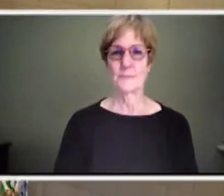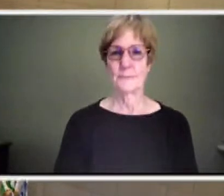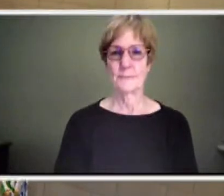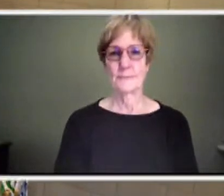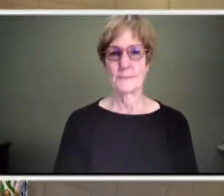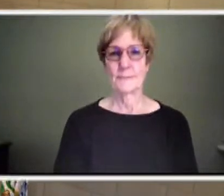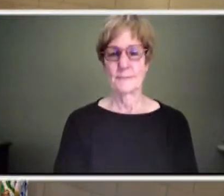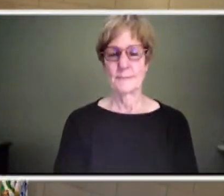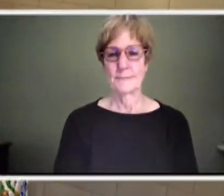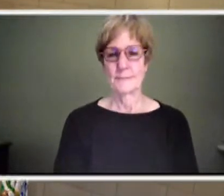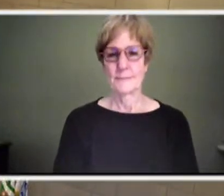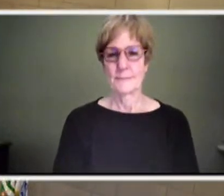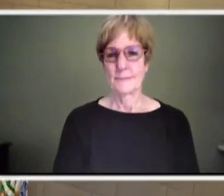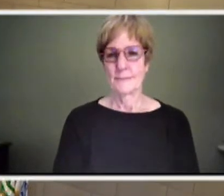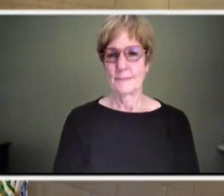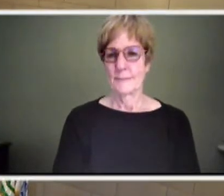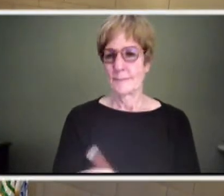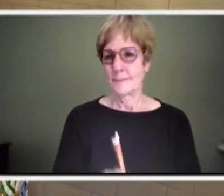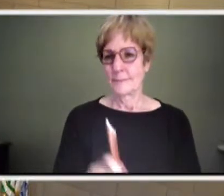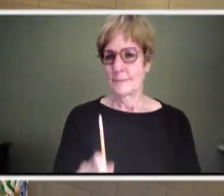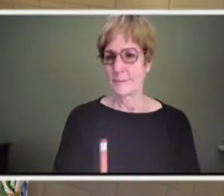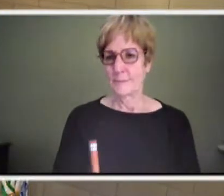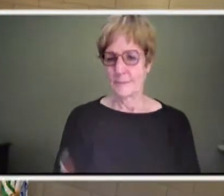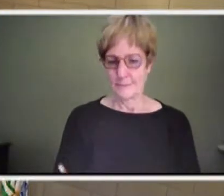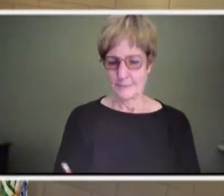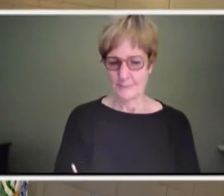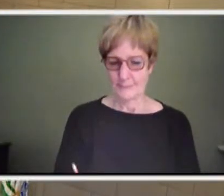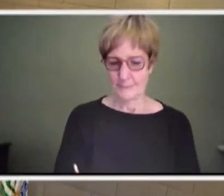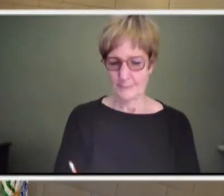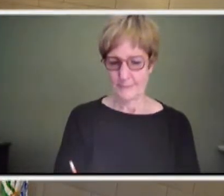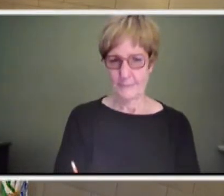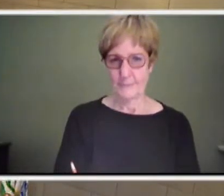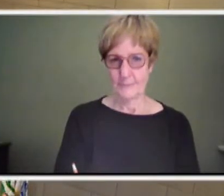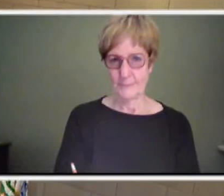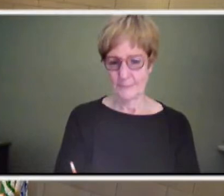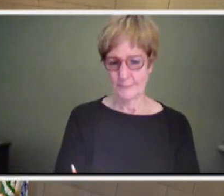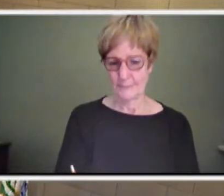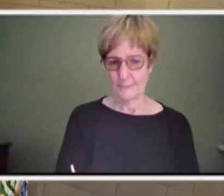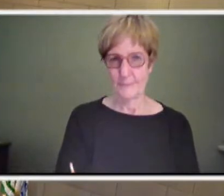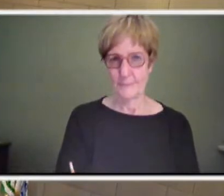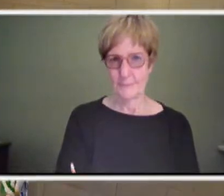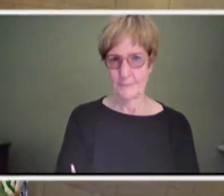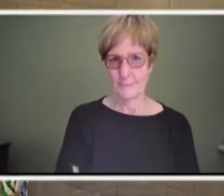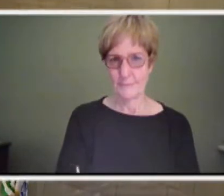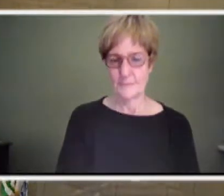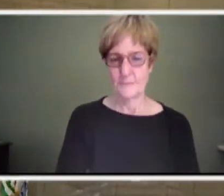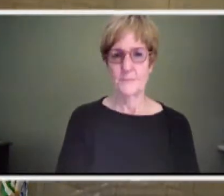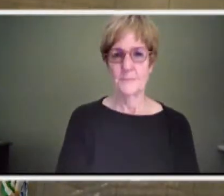Second. Second. Discussion.